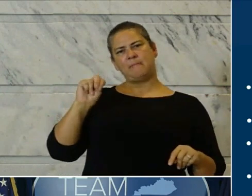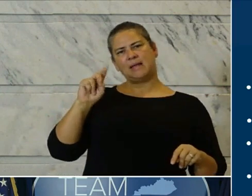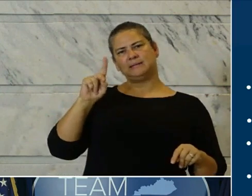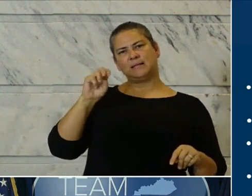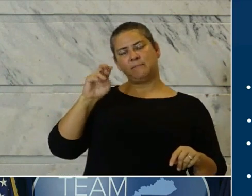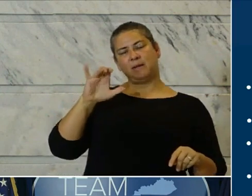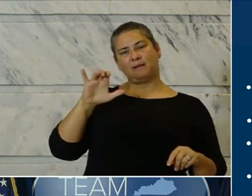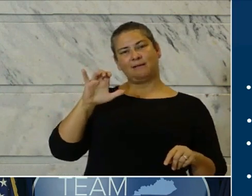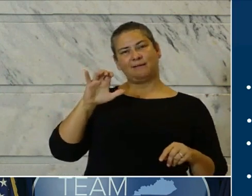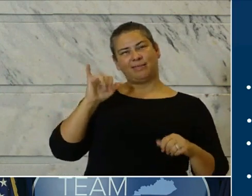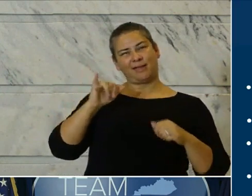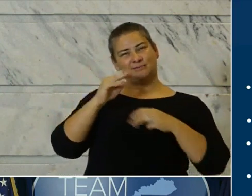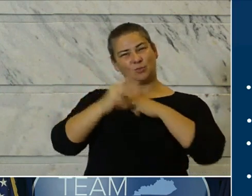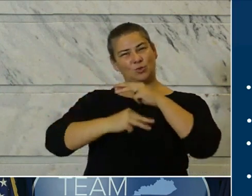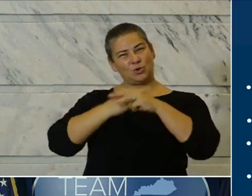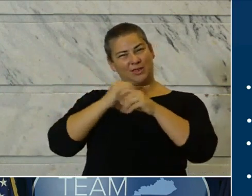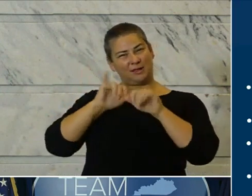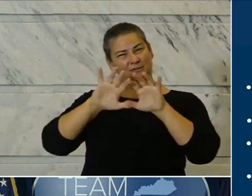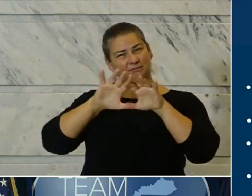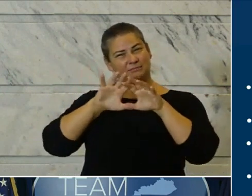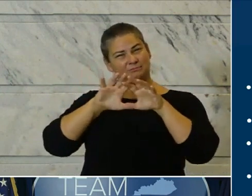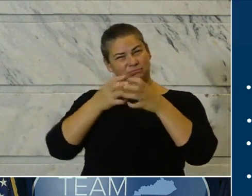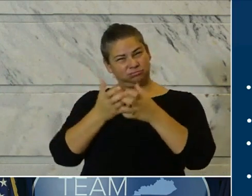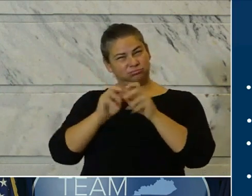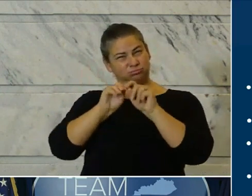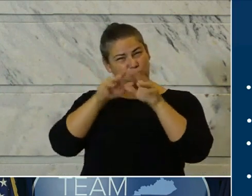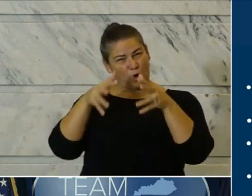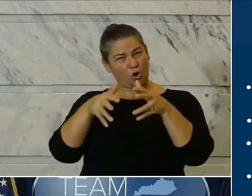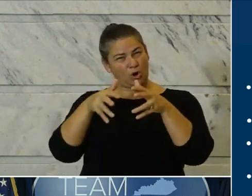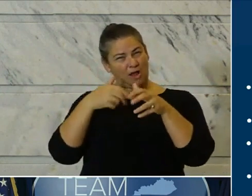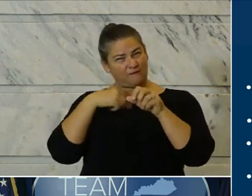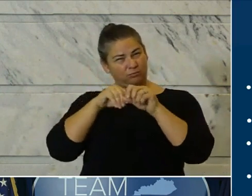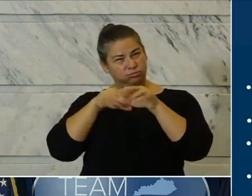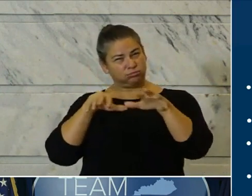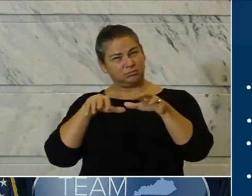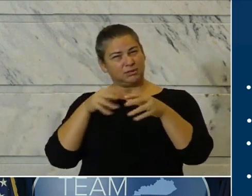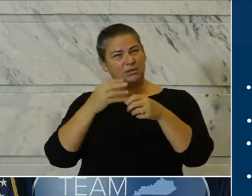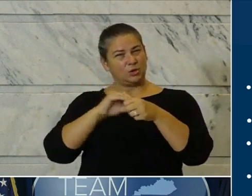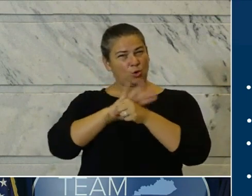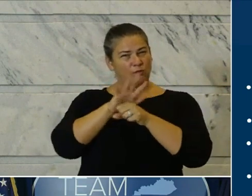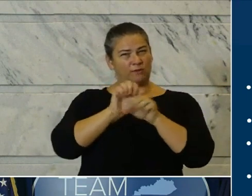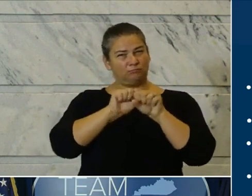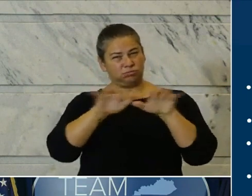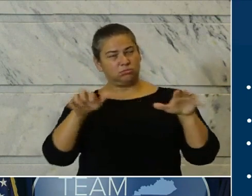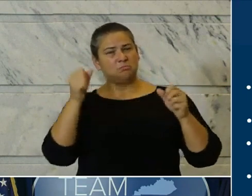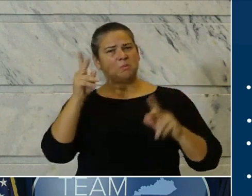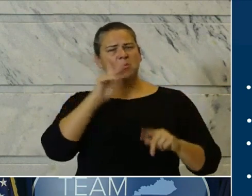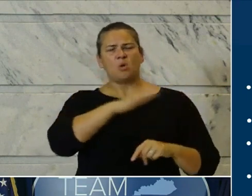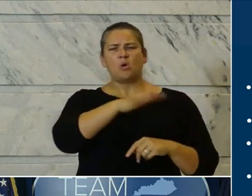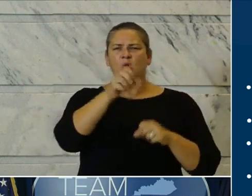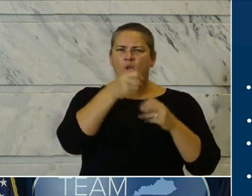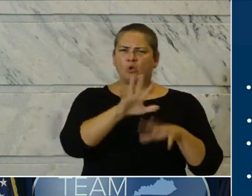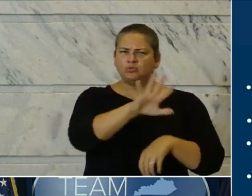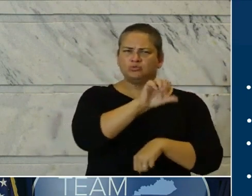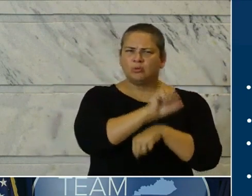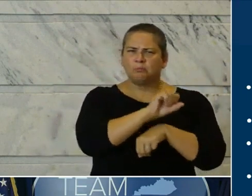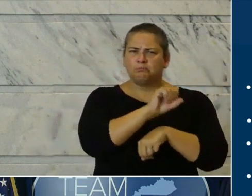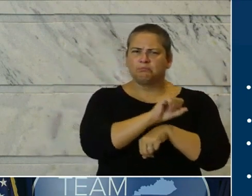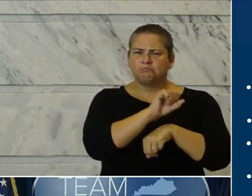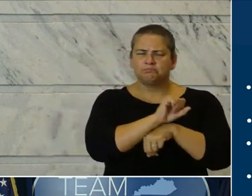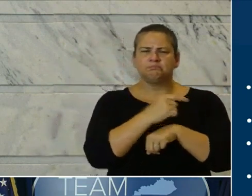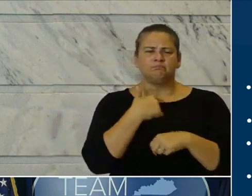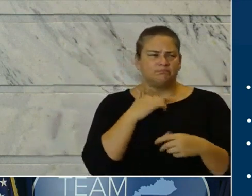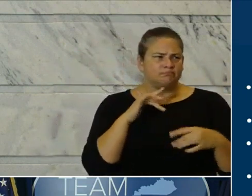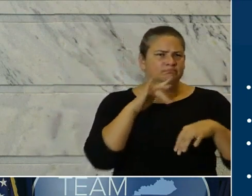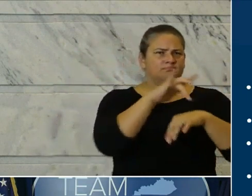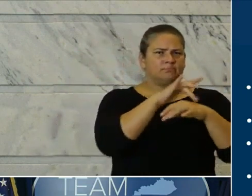people have lost their jobs, and this is a way that we can provide those services. Folks who have lost their jobs, we have outreach to many